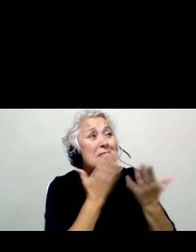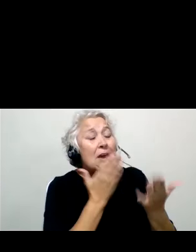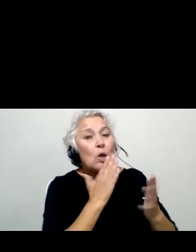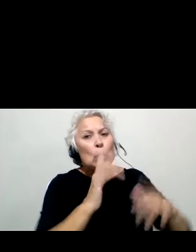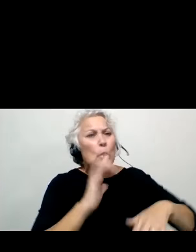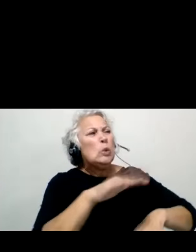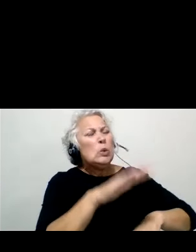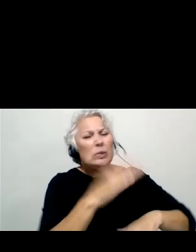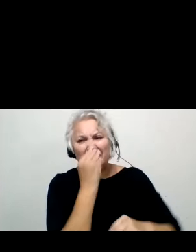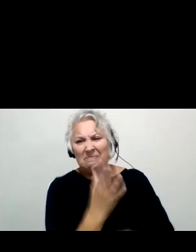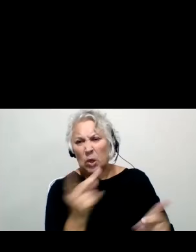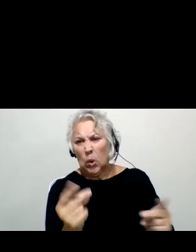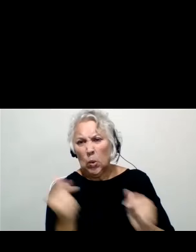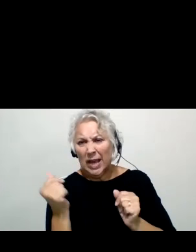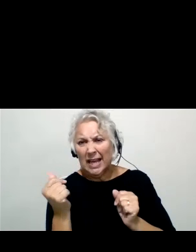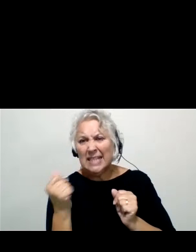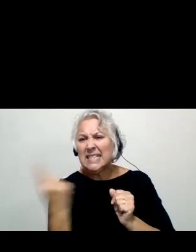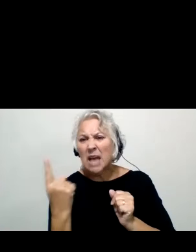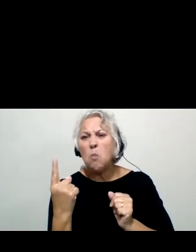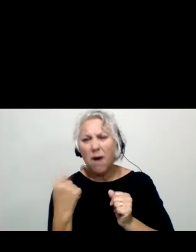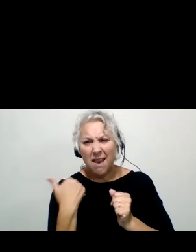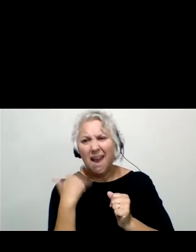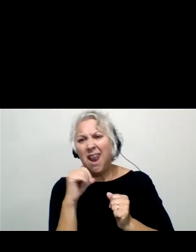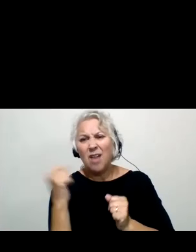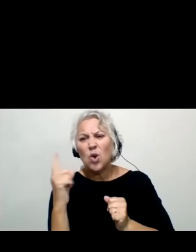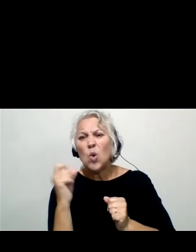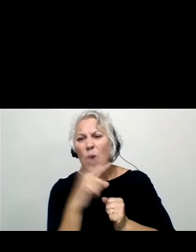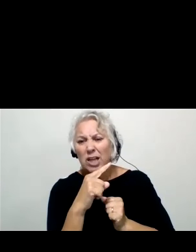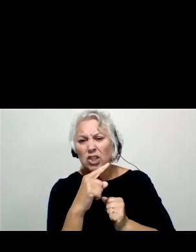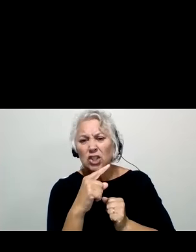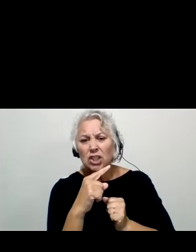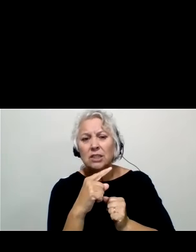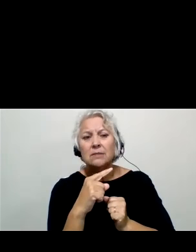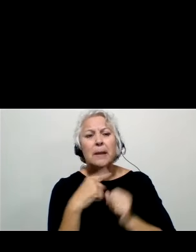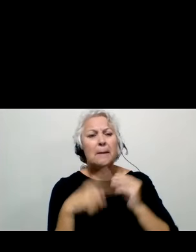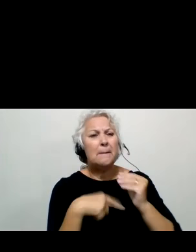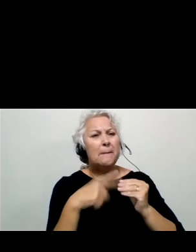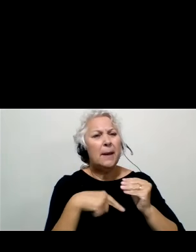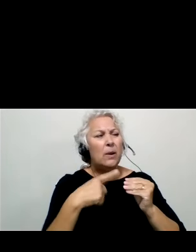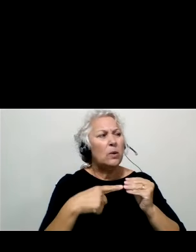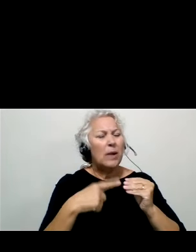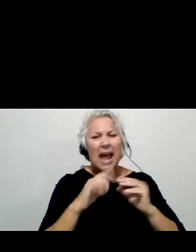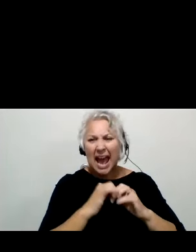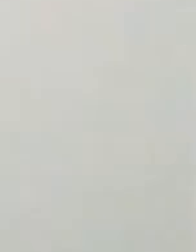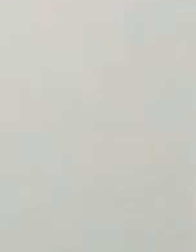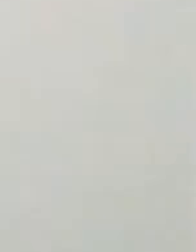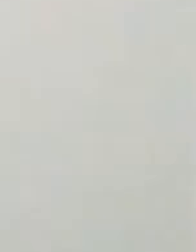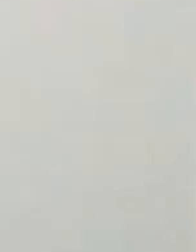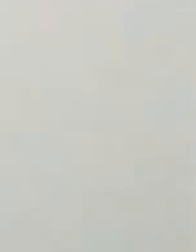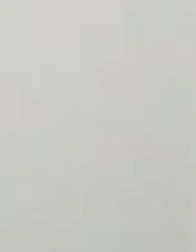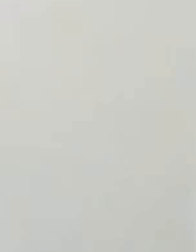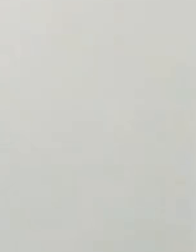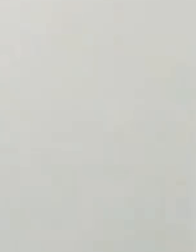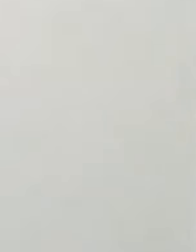just wanted to say real quick that someone also had another question in the chat box about how they have a student with CP